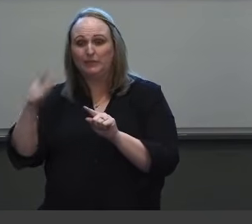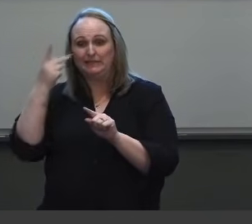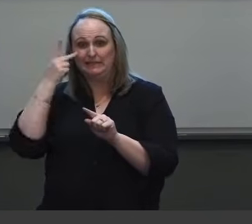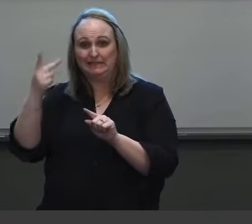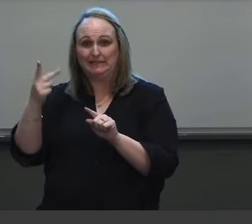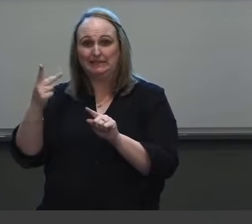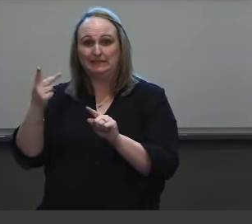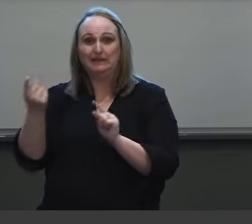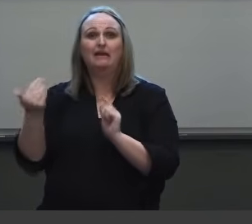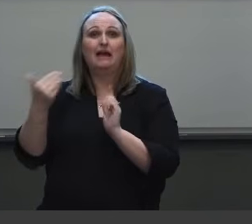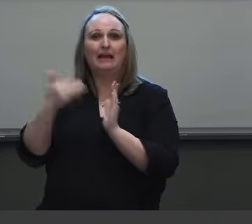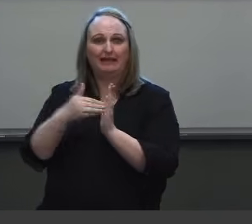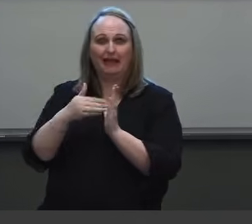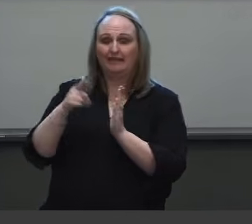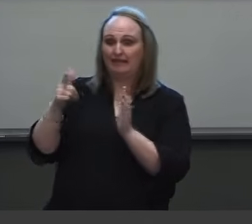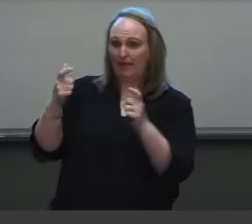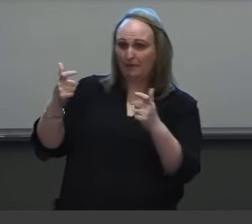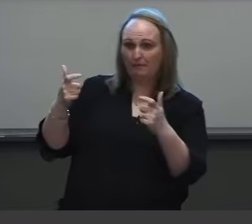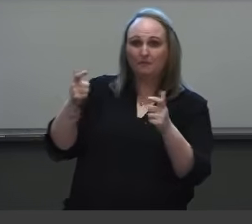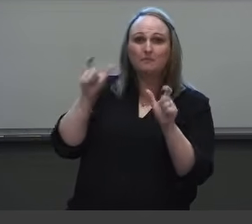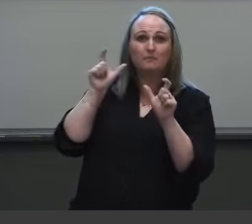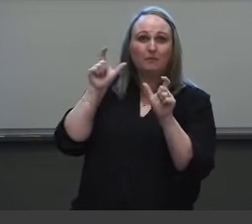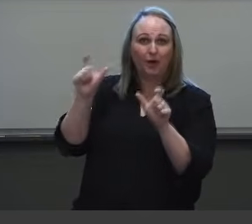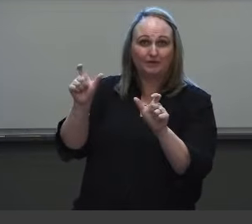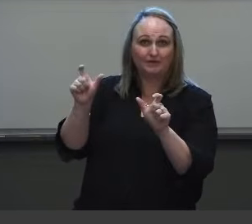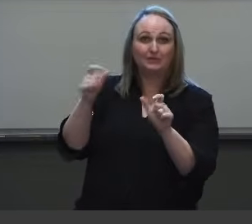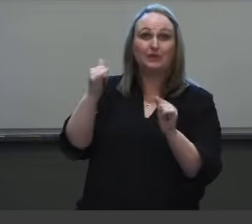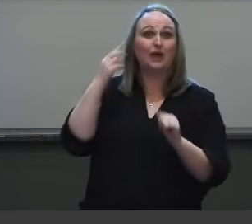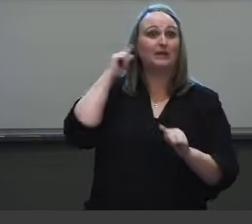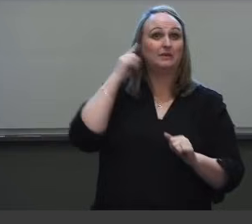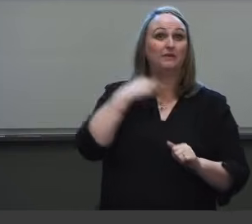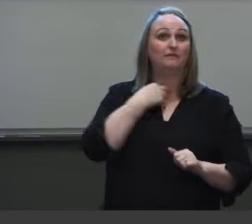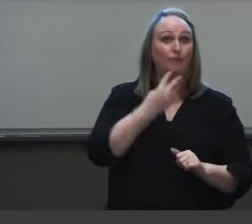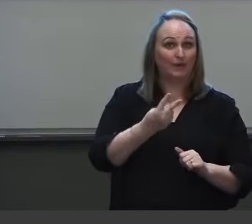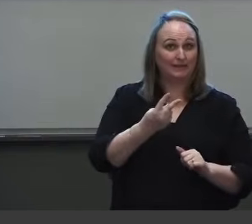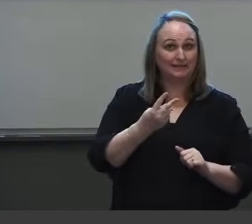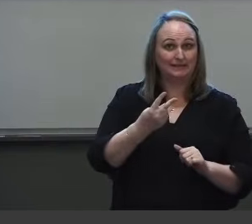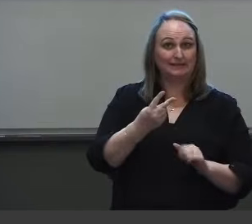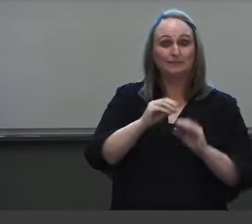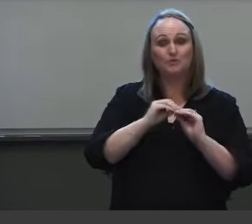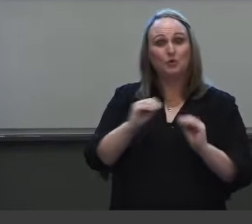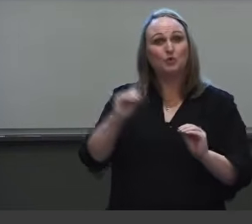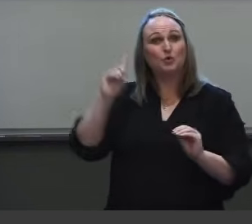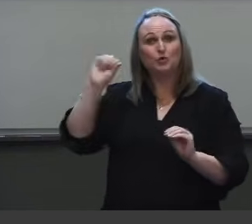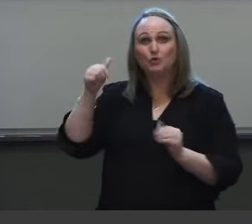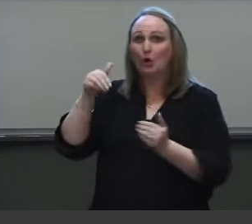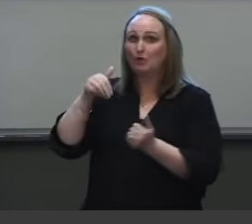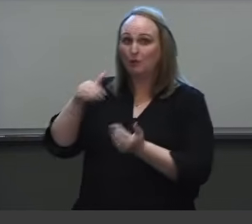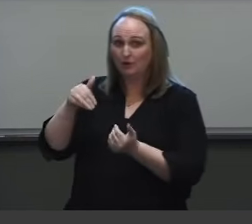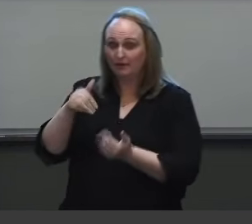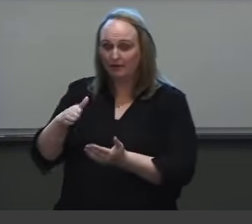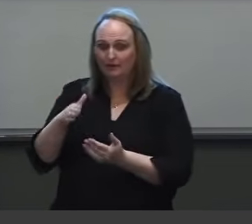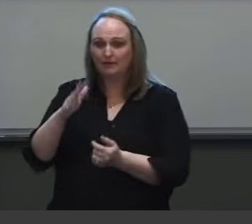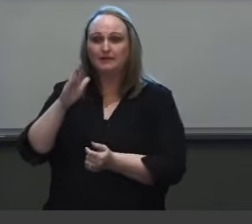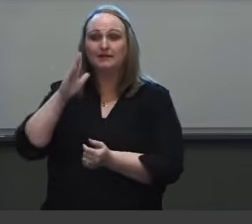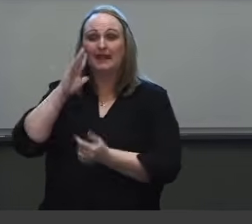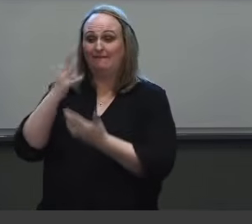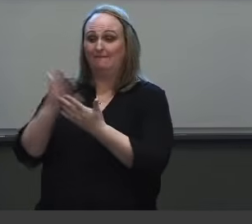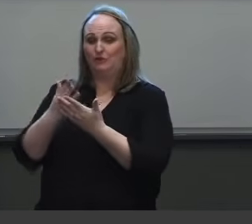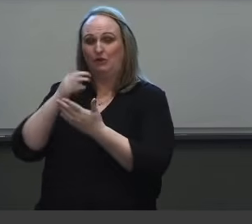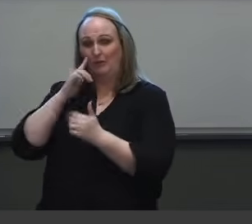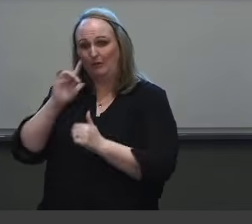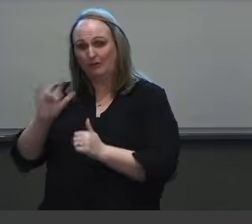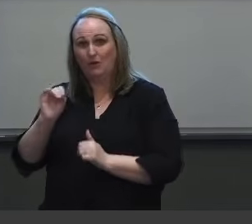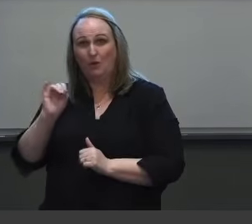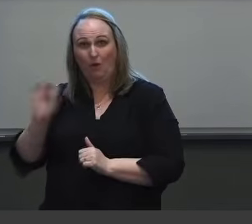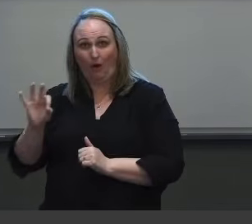hear my voice again, but there is no dog barking in the sound. I will again turn off the filtration to show that there is a